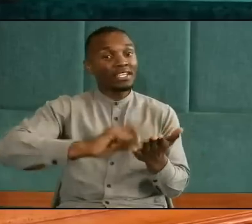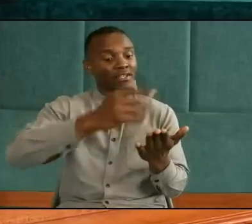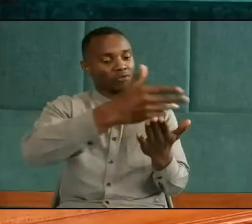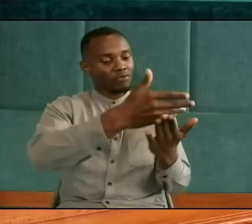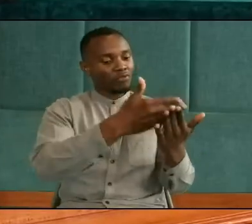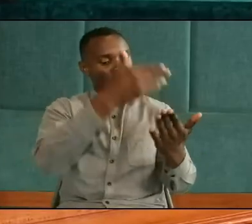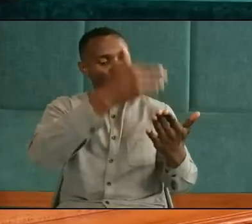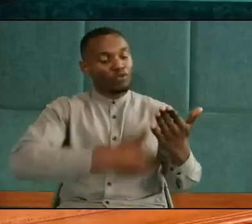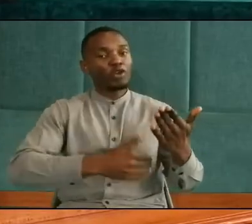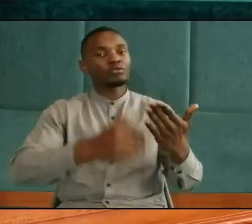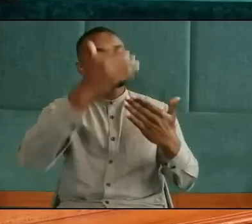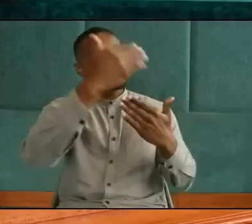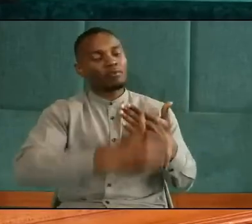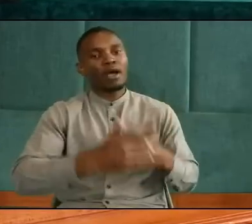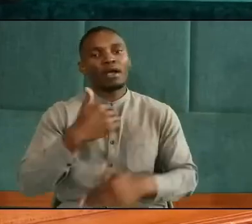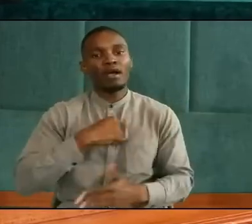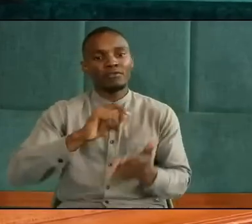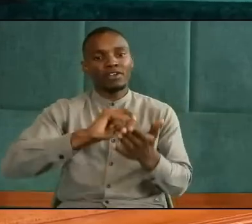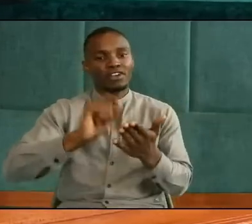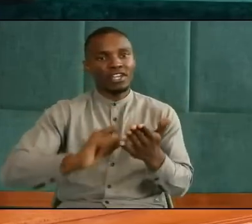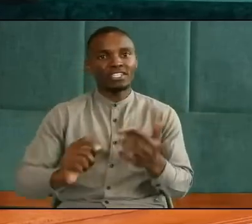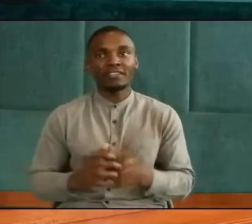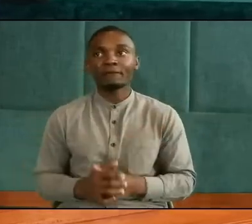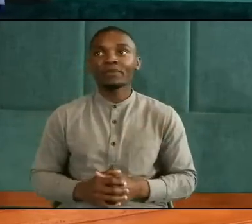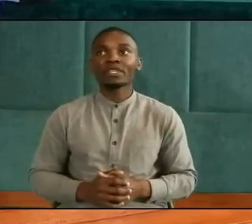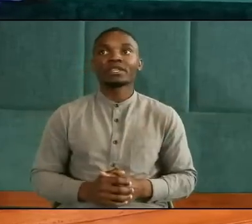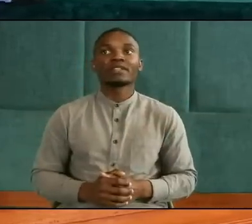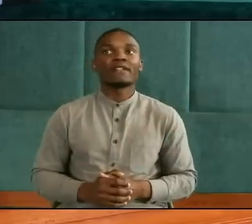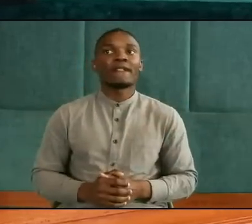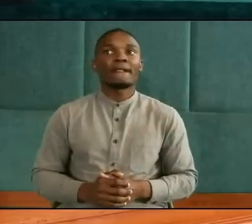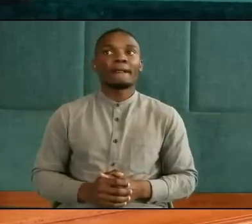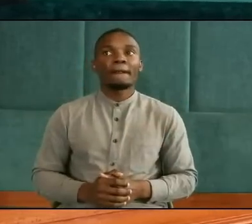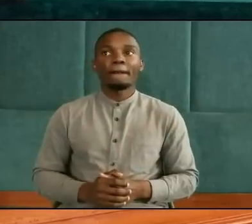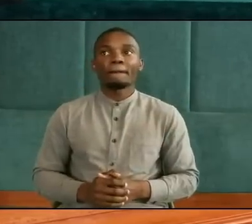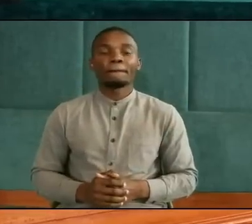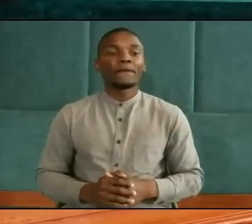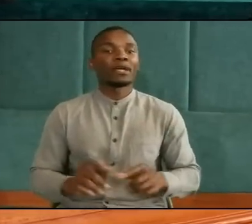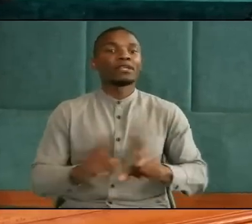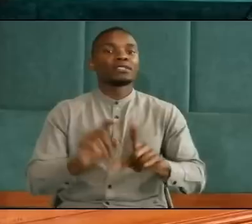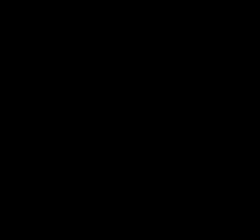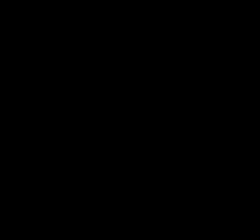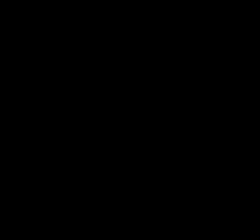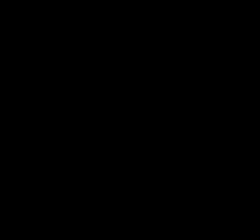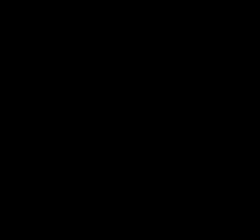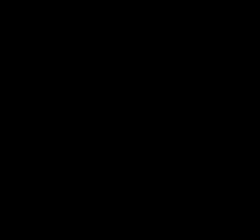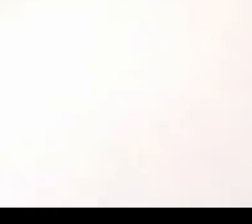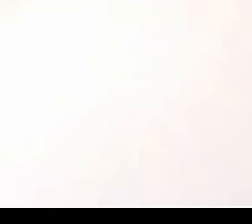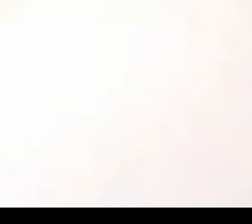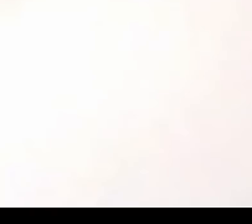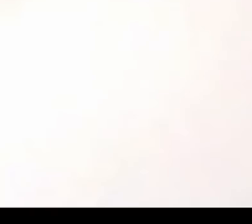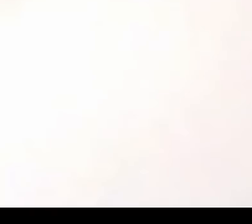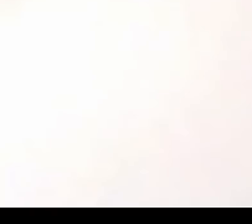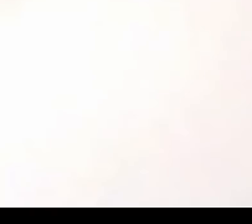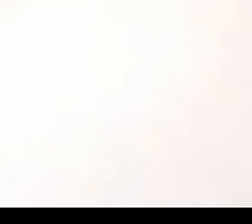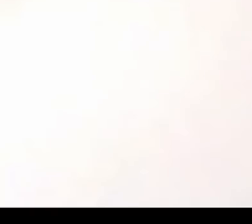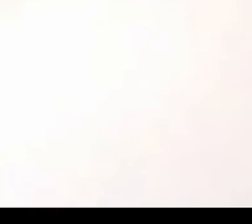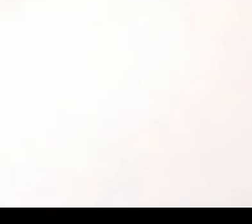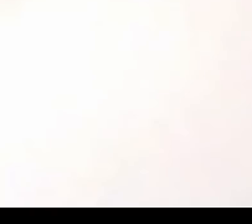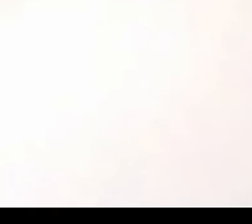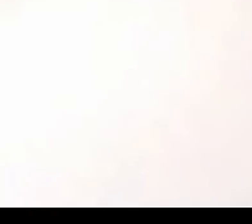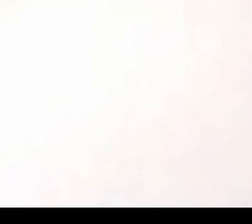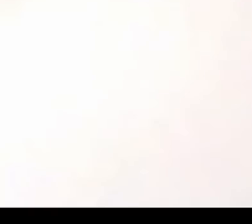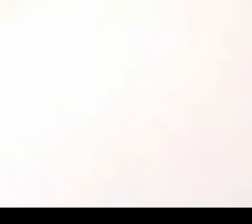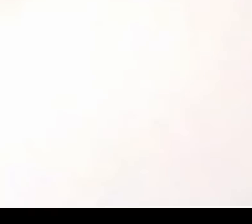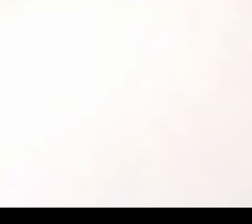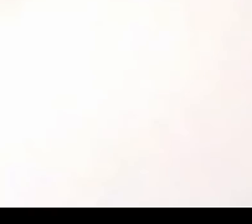front. It is rolled up and it is sealed with seven seals. That's where we get the introduction of the seven seals. So